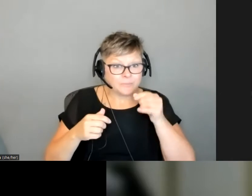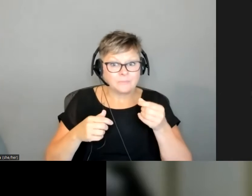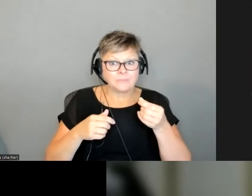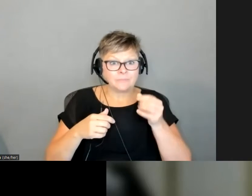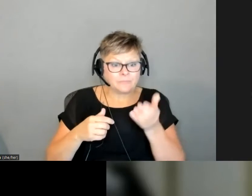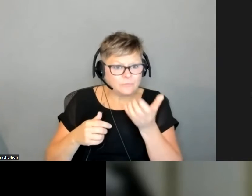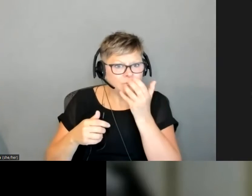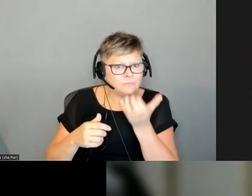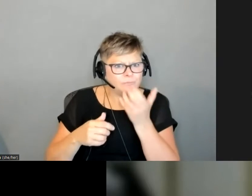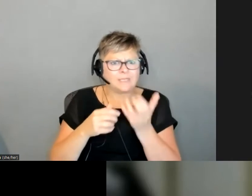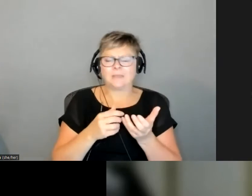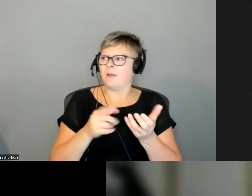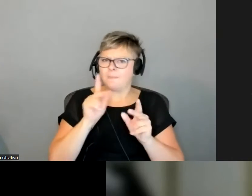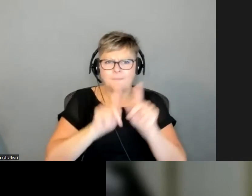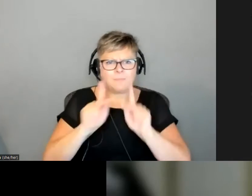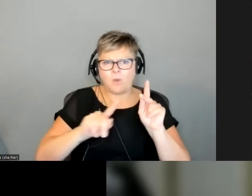started to remember,